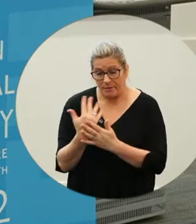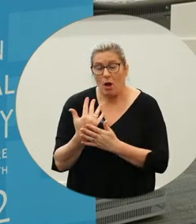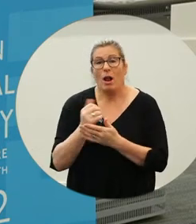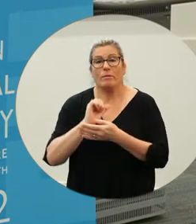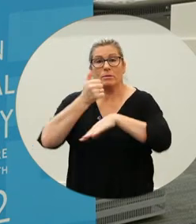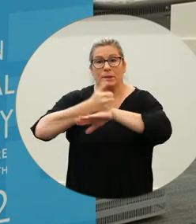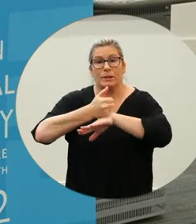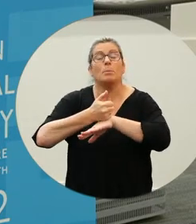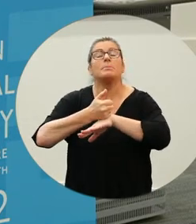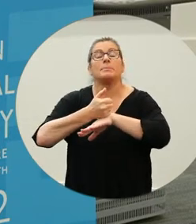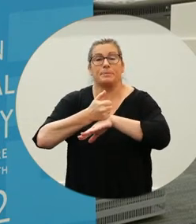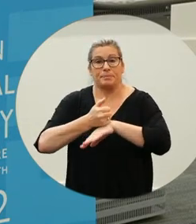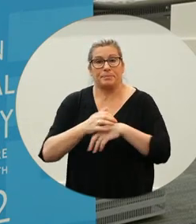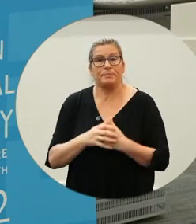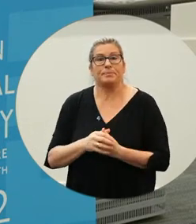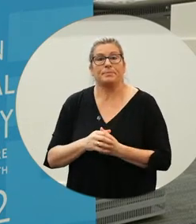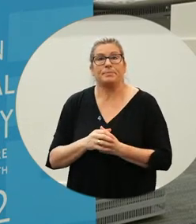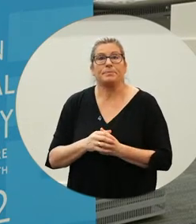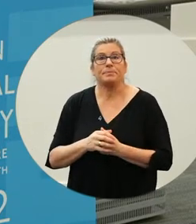of it.